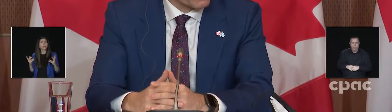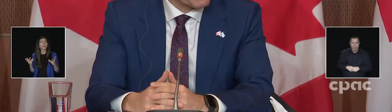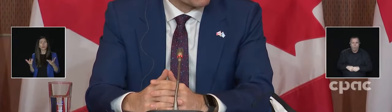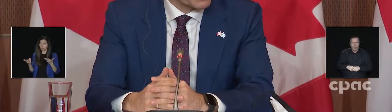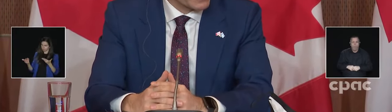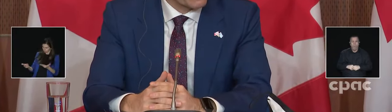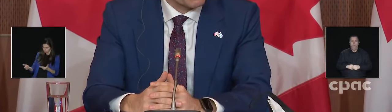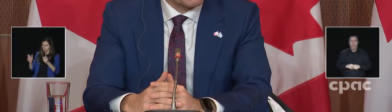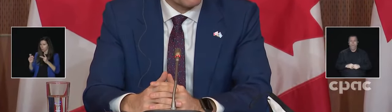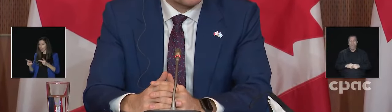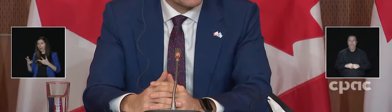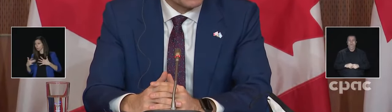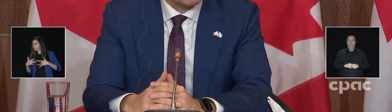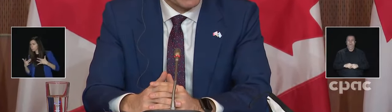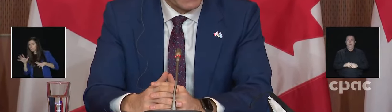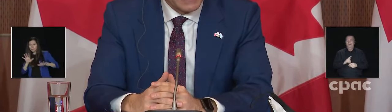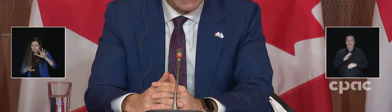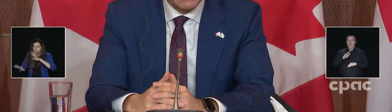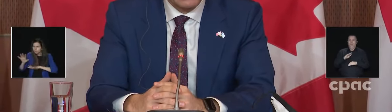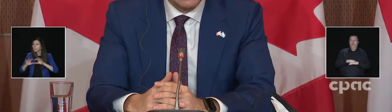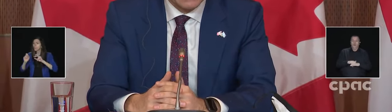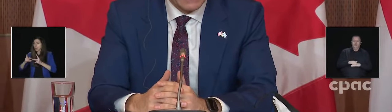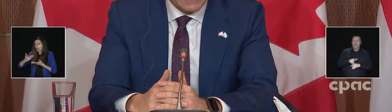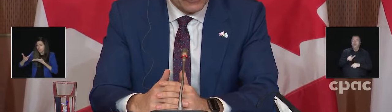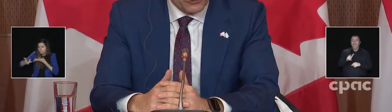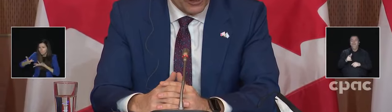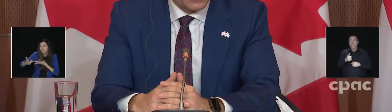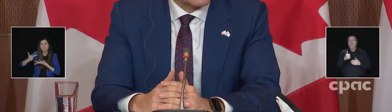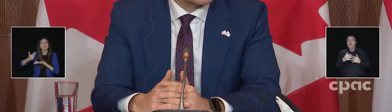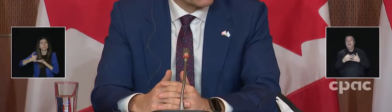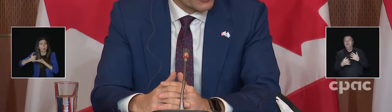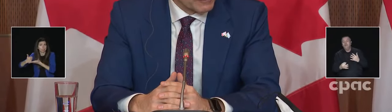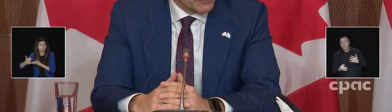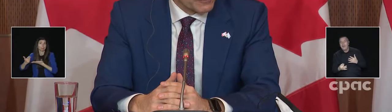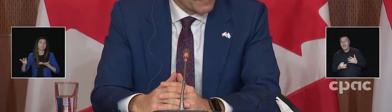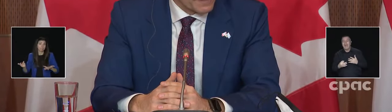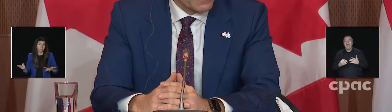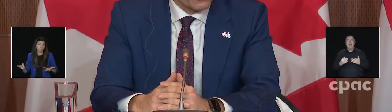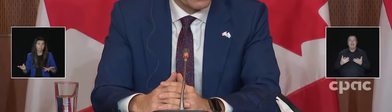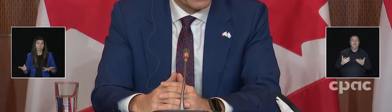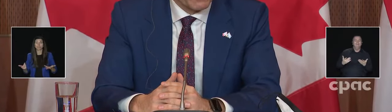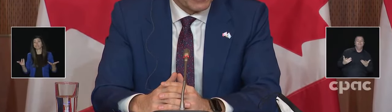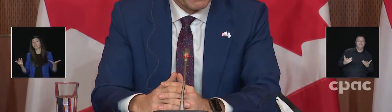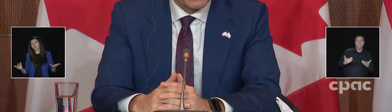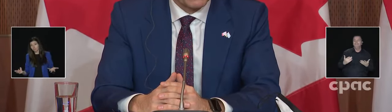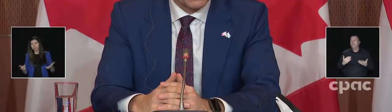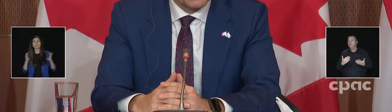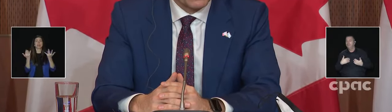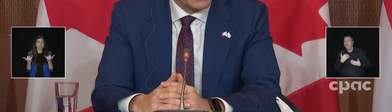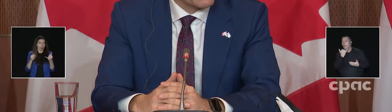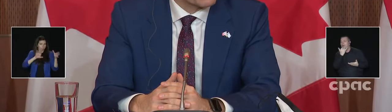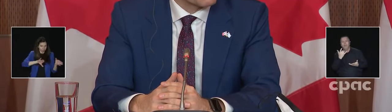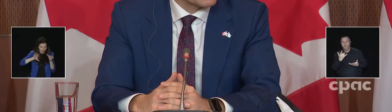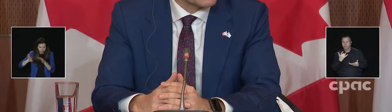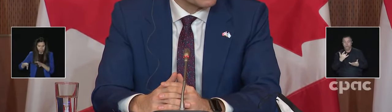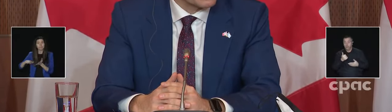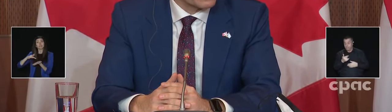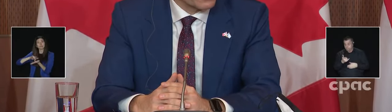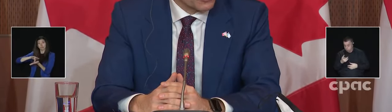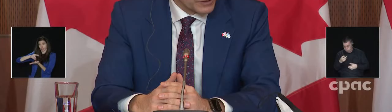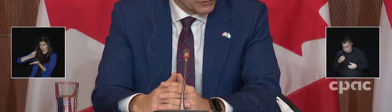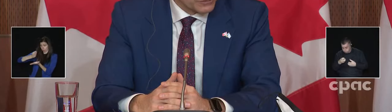look after people. They care for people. This being said, a drug is a treatment. No, it's much better not to have to